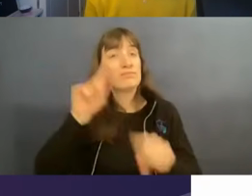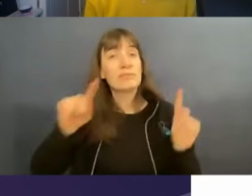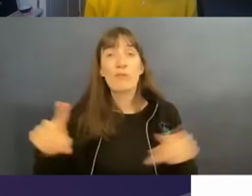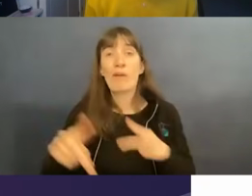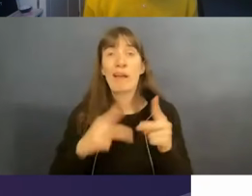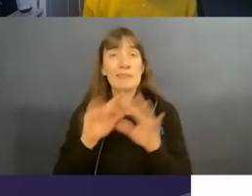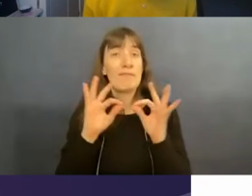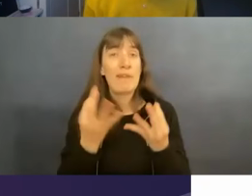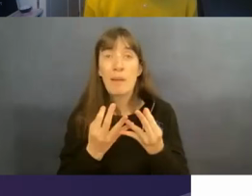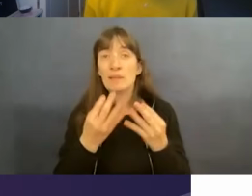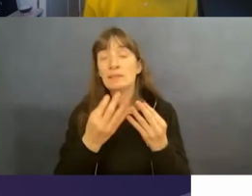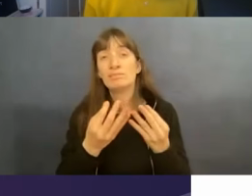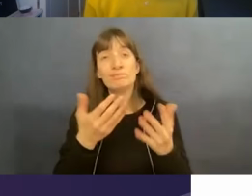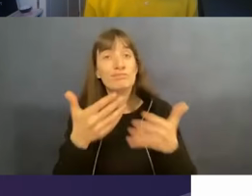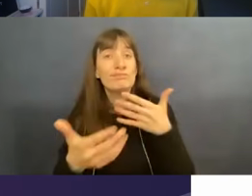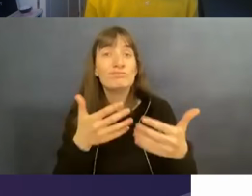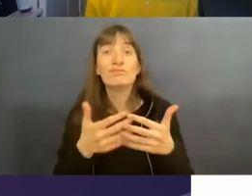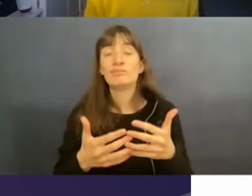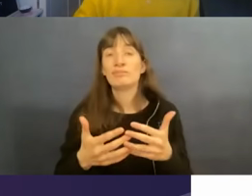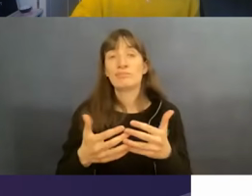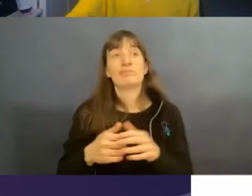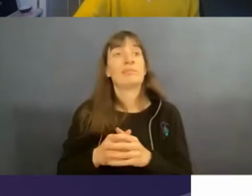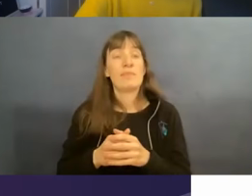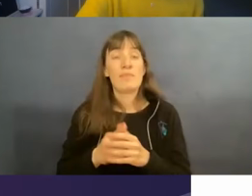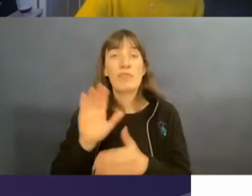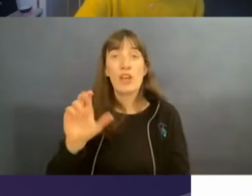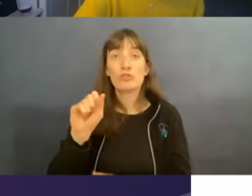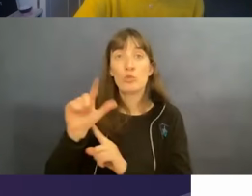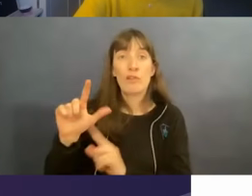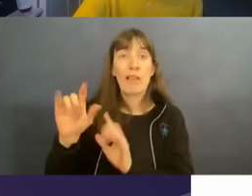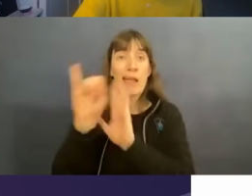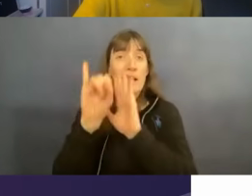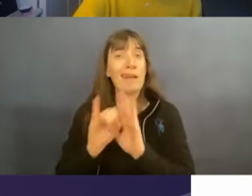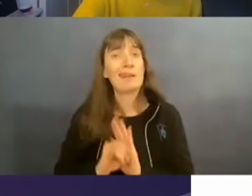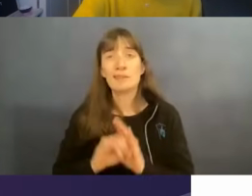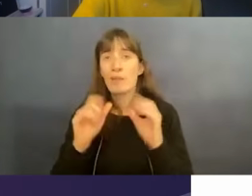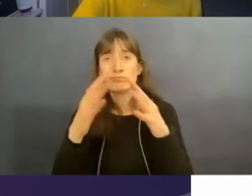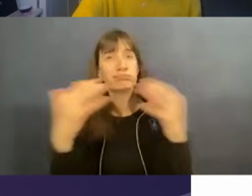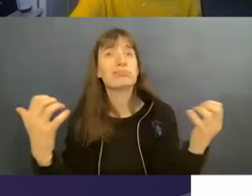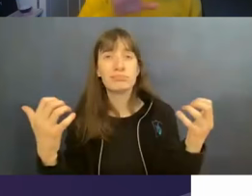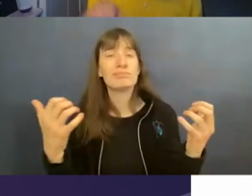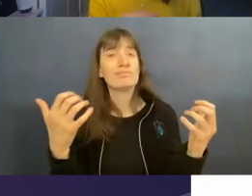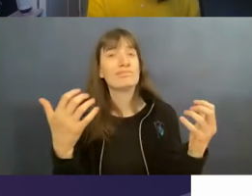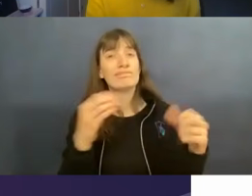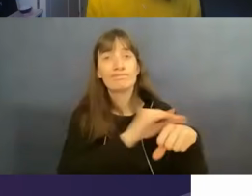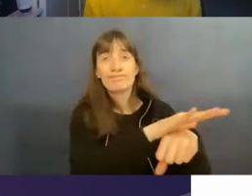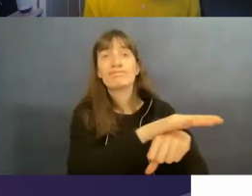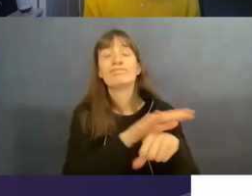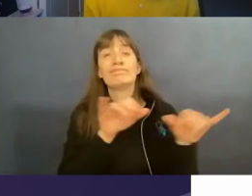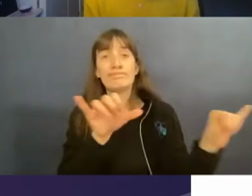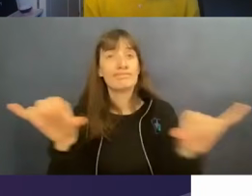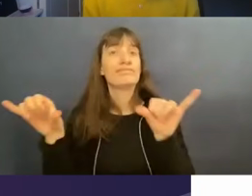of their social identities. And there's a lot of different forms, as I mentioned as well. And in this